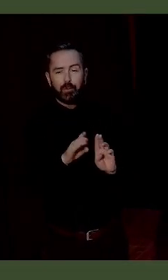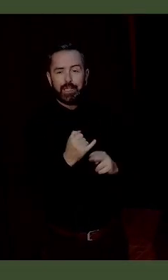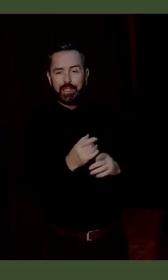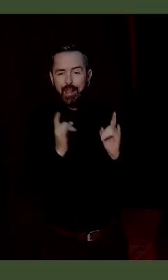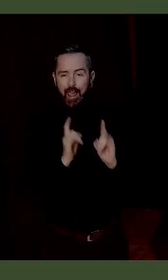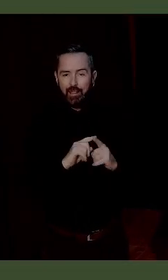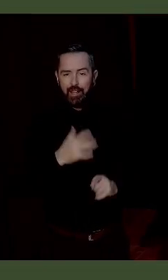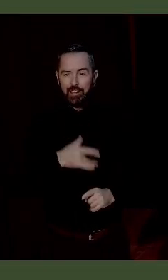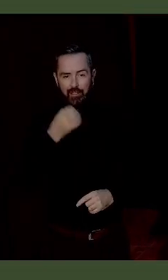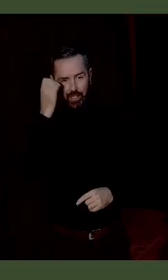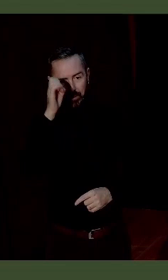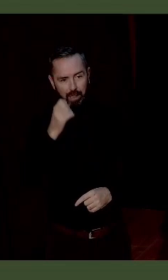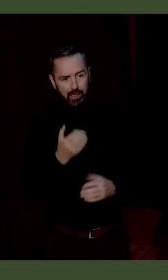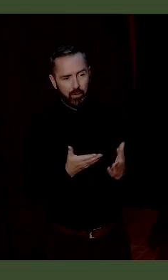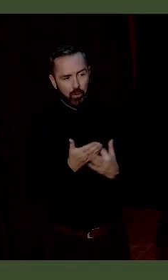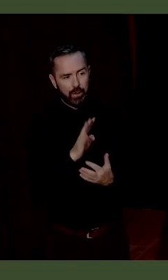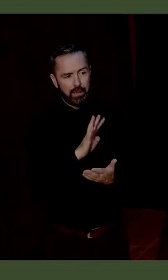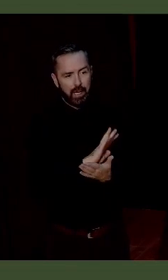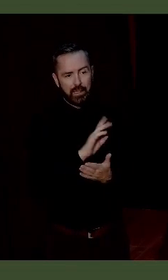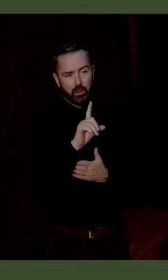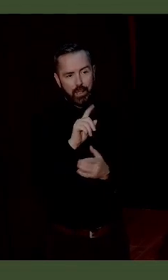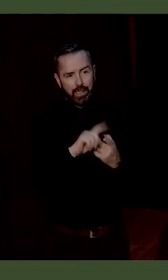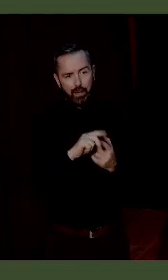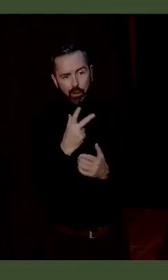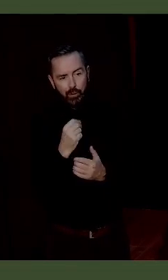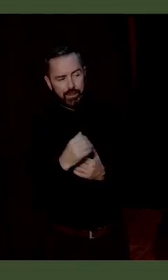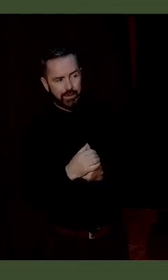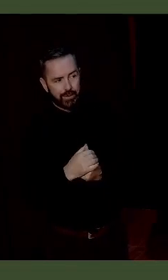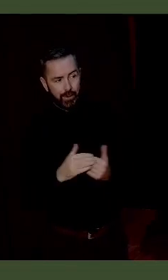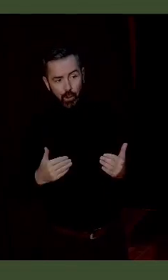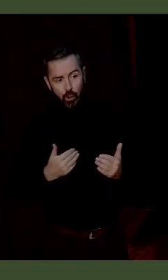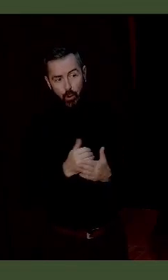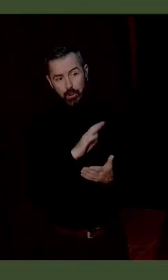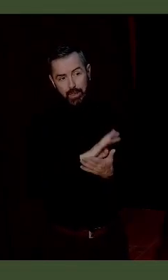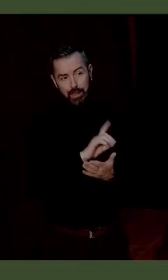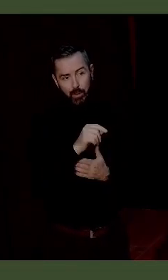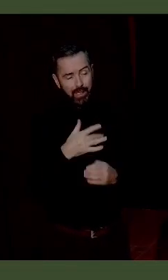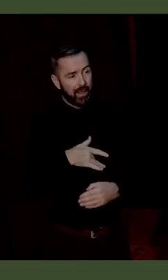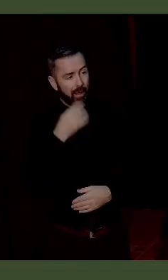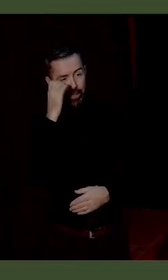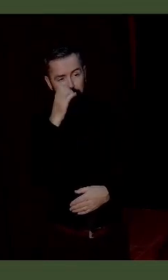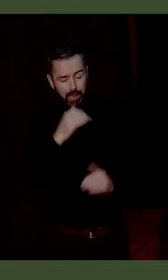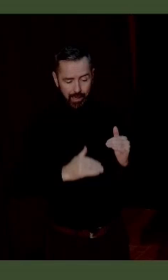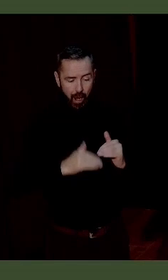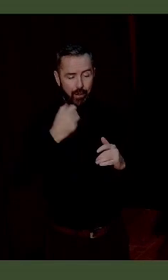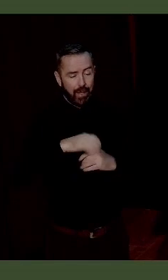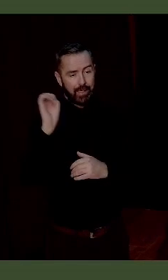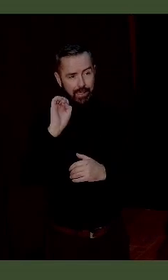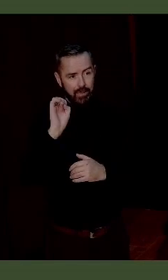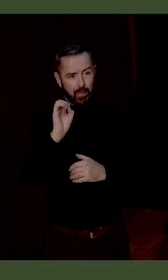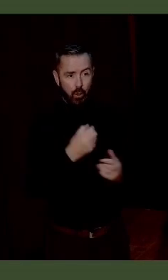in health and life expectancy during the 20s and 30s. Up until the 1920s, life expectancy in Ireland was higher than in